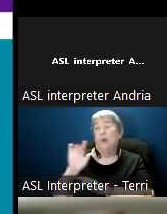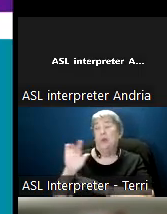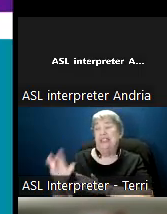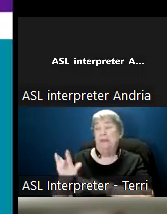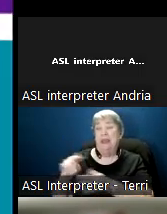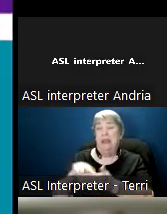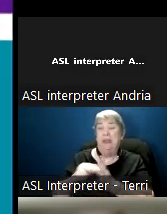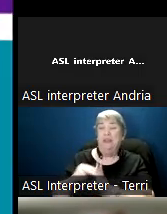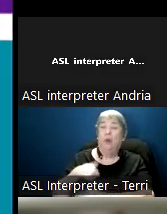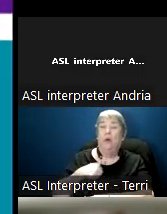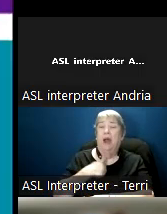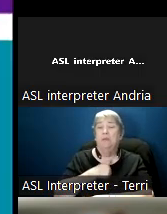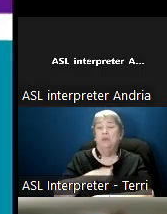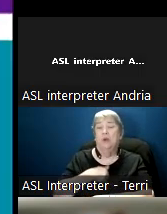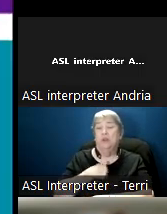Empathizing is,